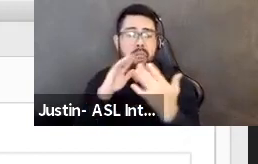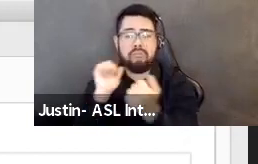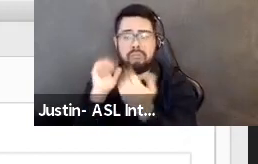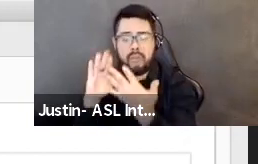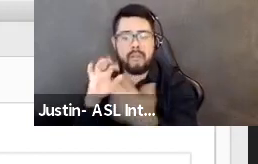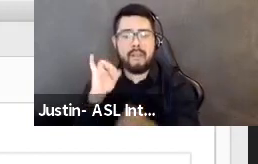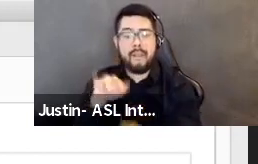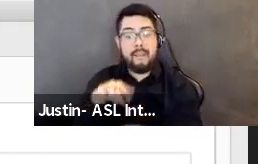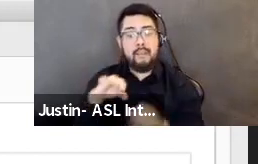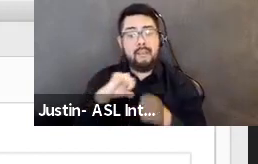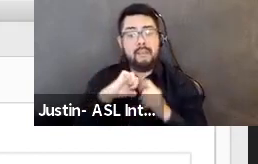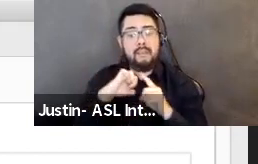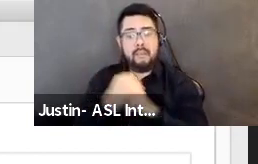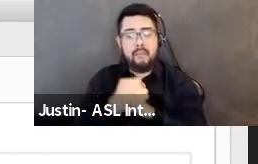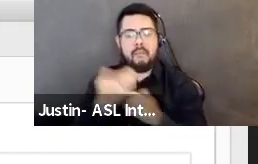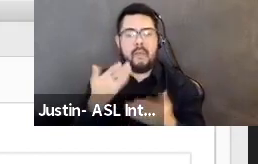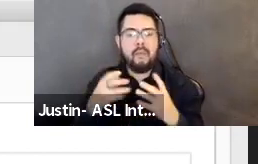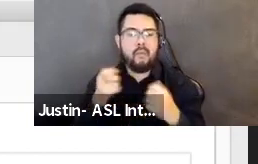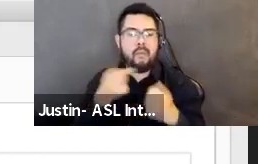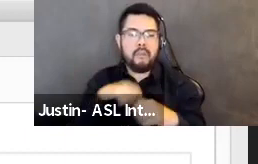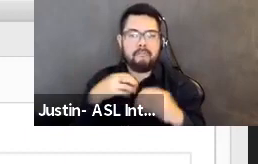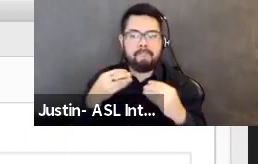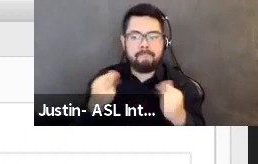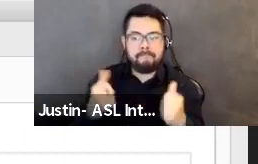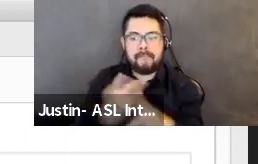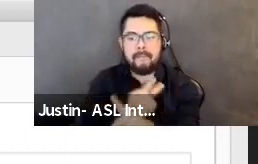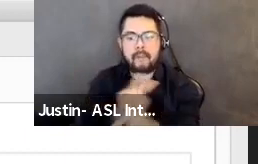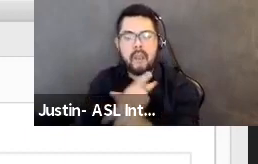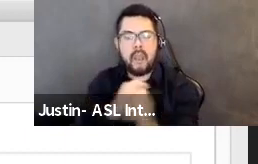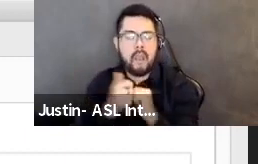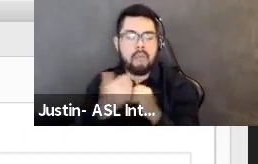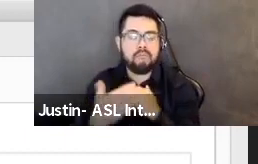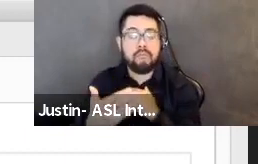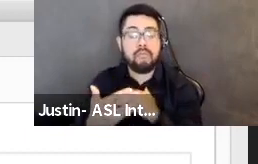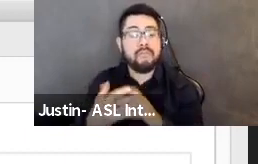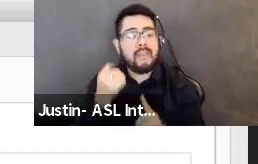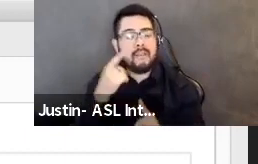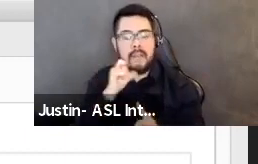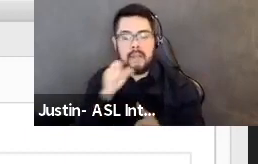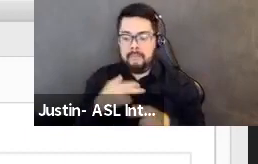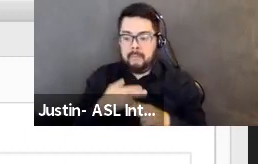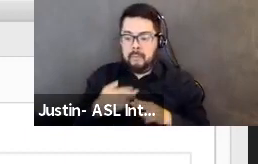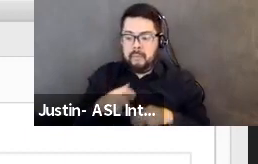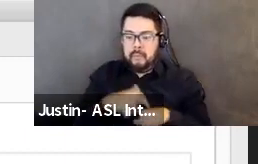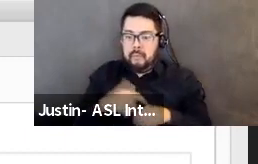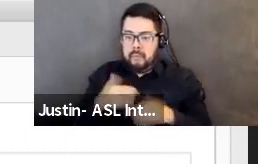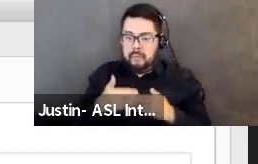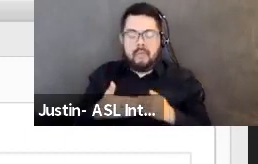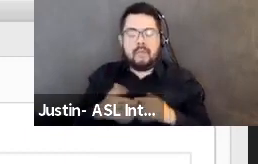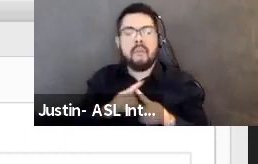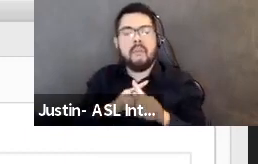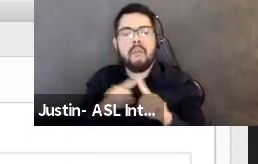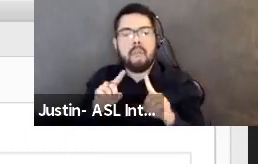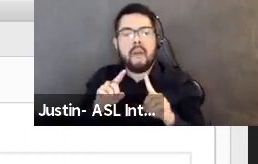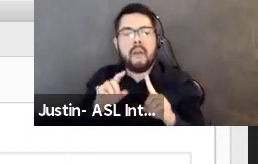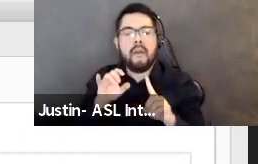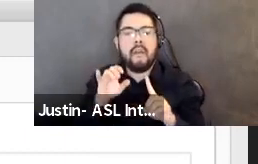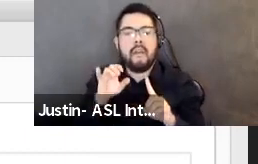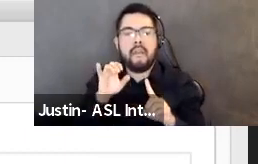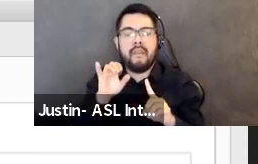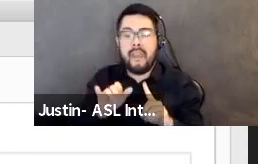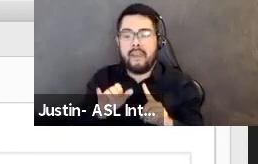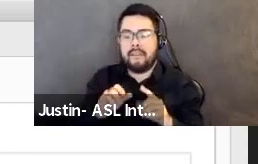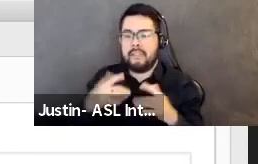situation maybe can be addressed at some point it won't be immediate but it is it continues to concern